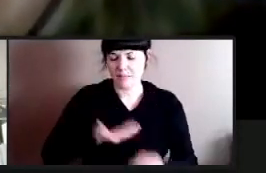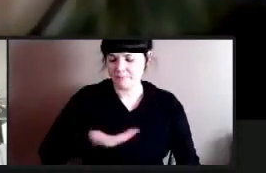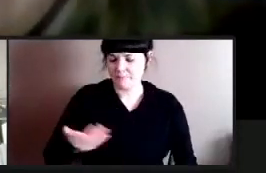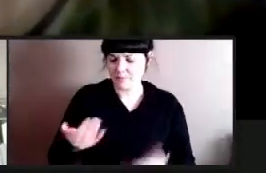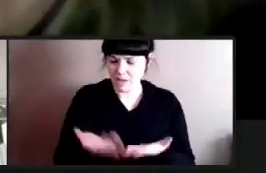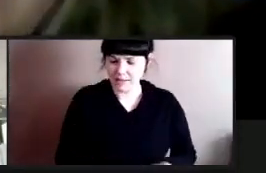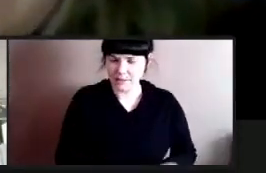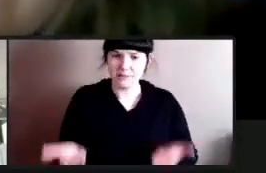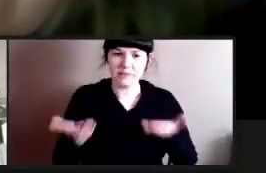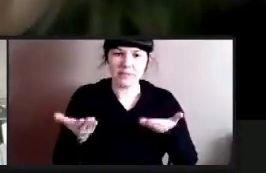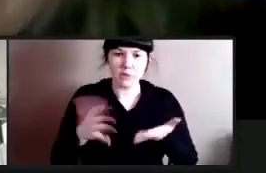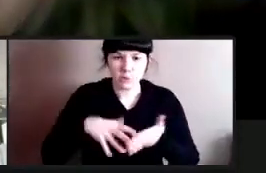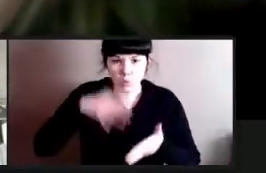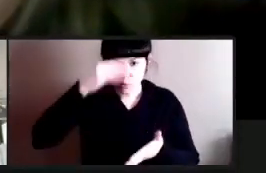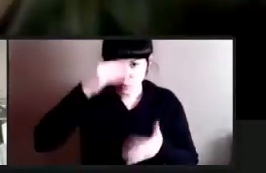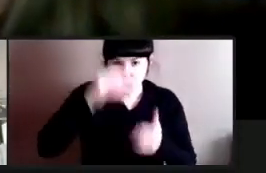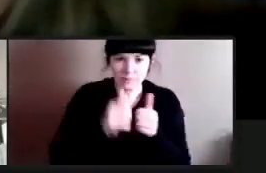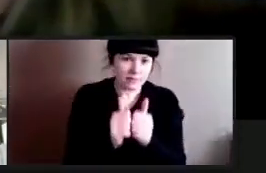questions